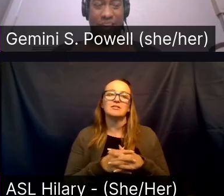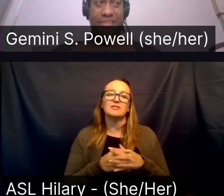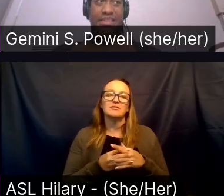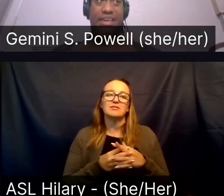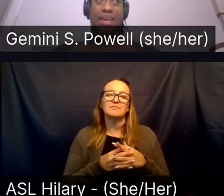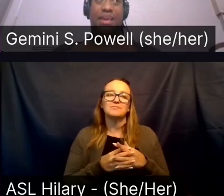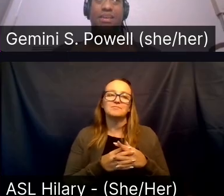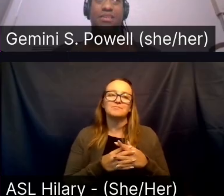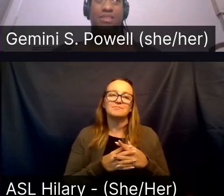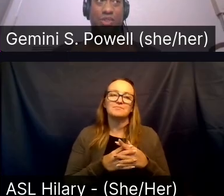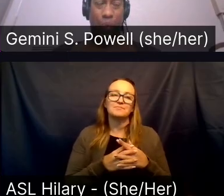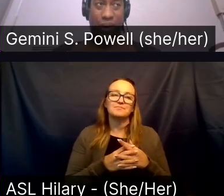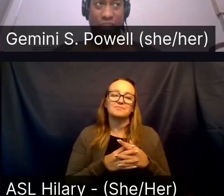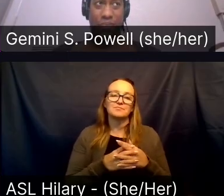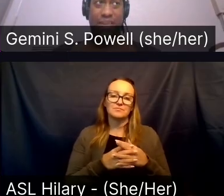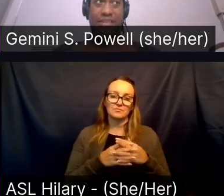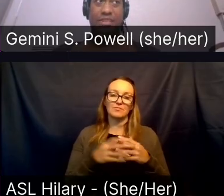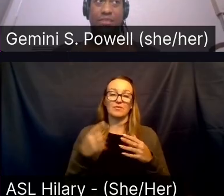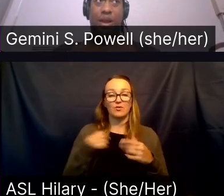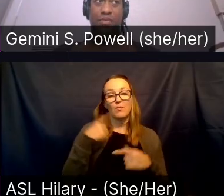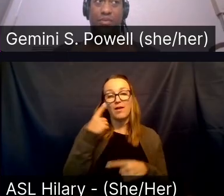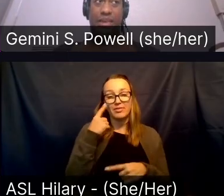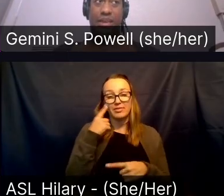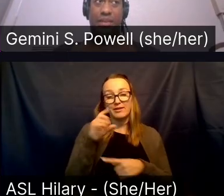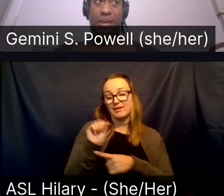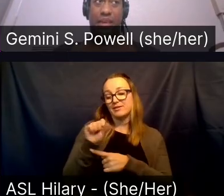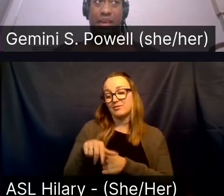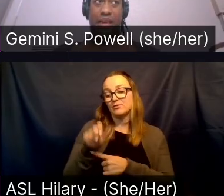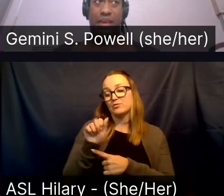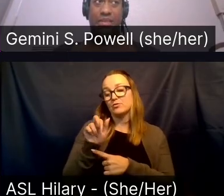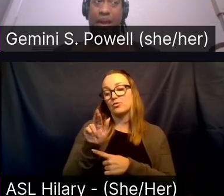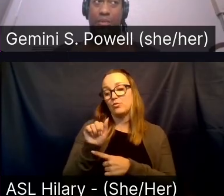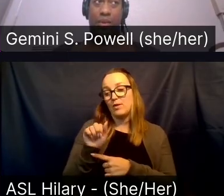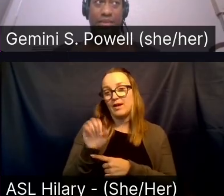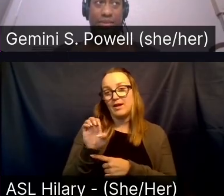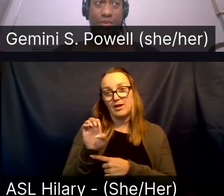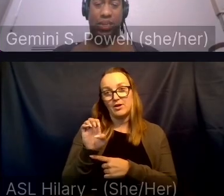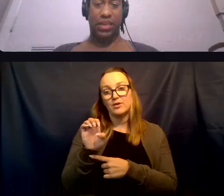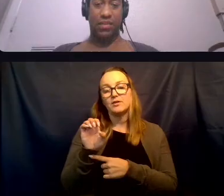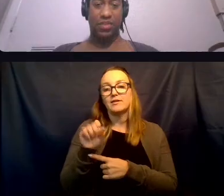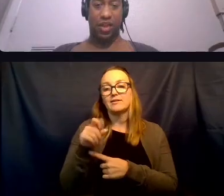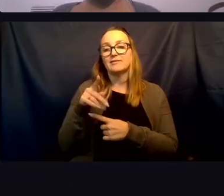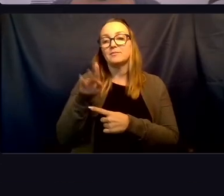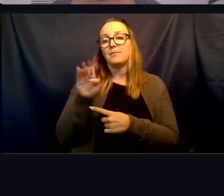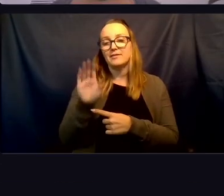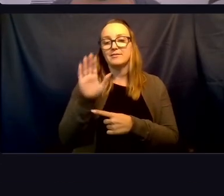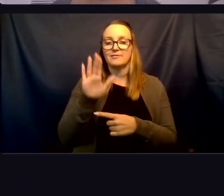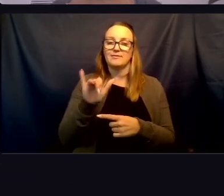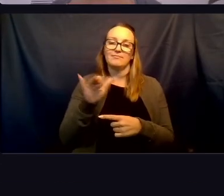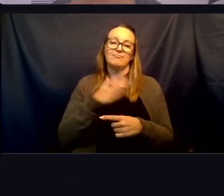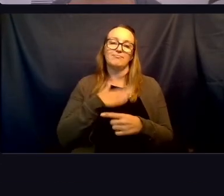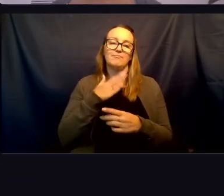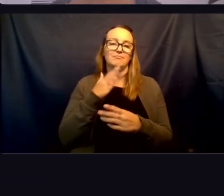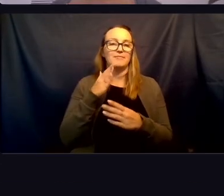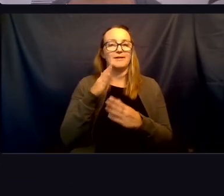would definitely say Squarespace is probably going to be top recs when it comes to hosting.